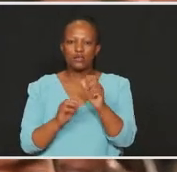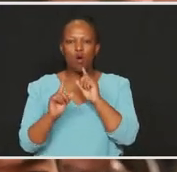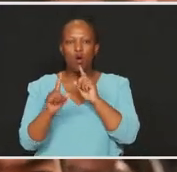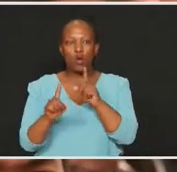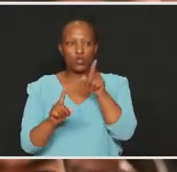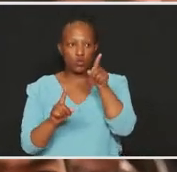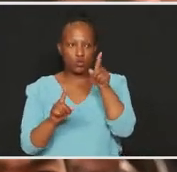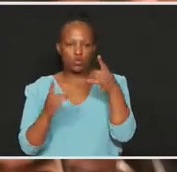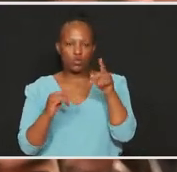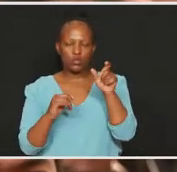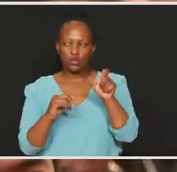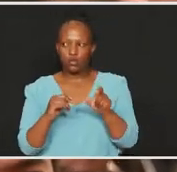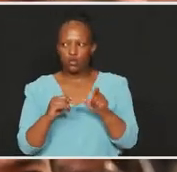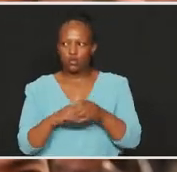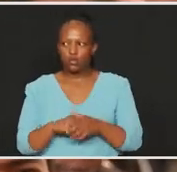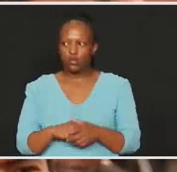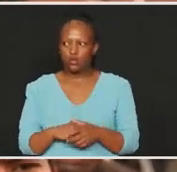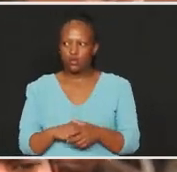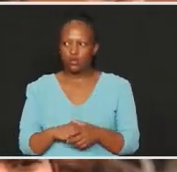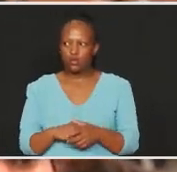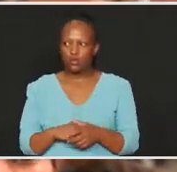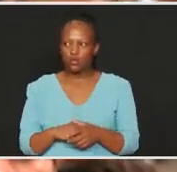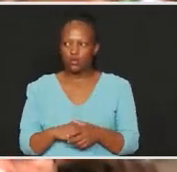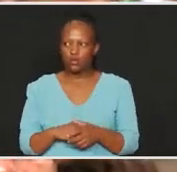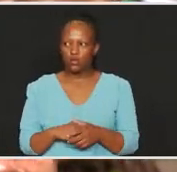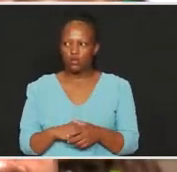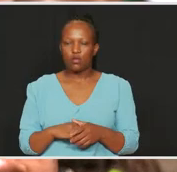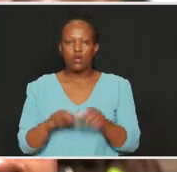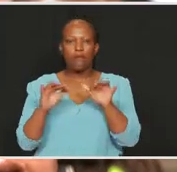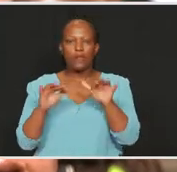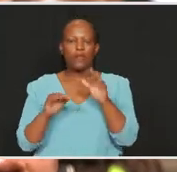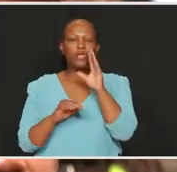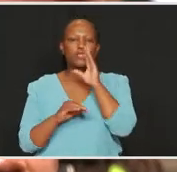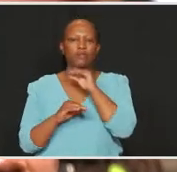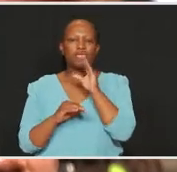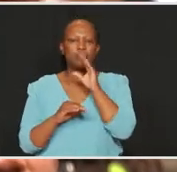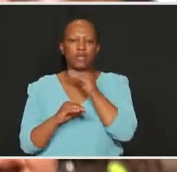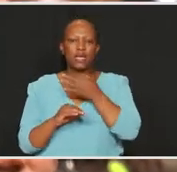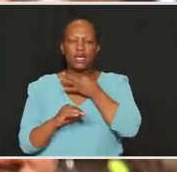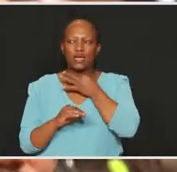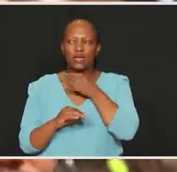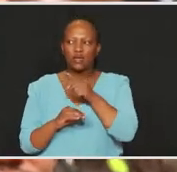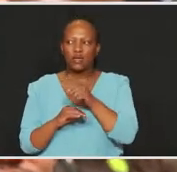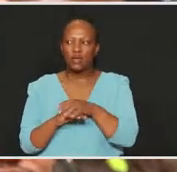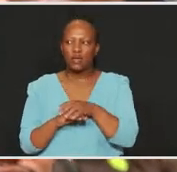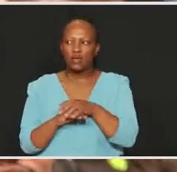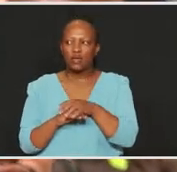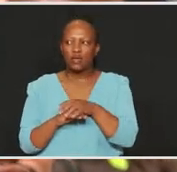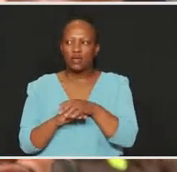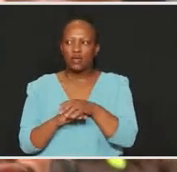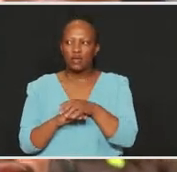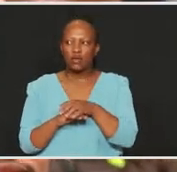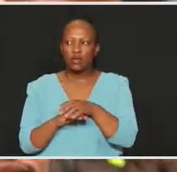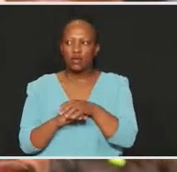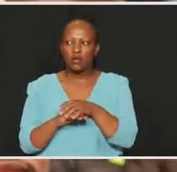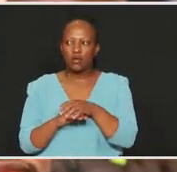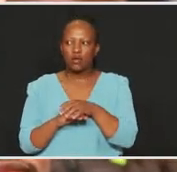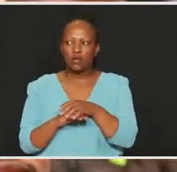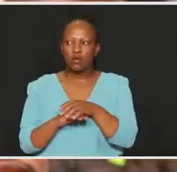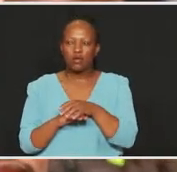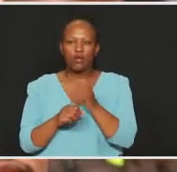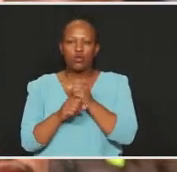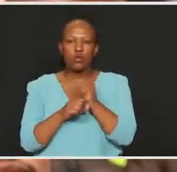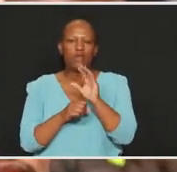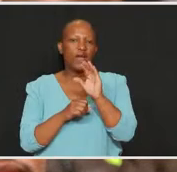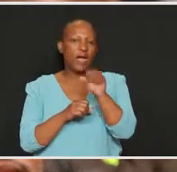chairperson we have been having speakers that have been speaking in English right through and at no point have you asked